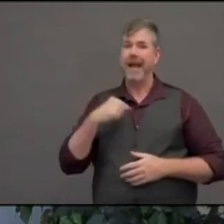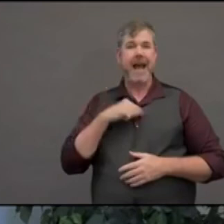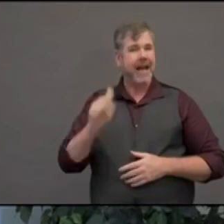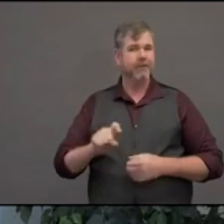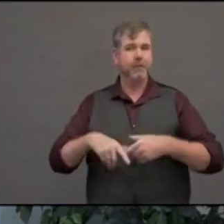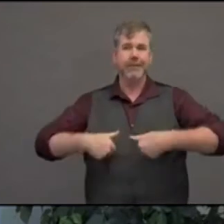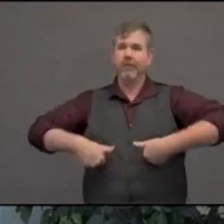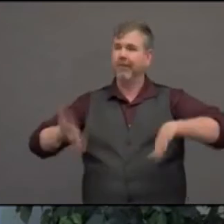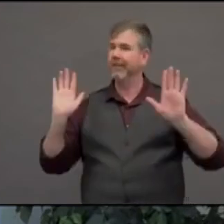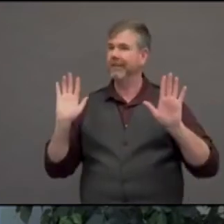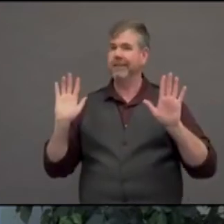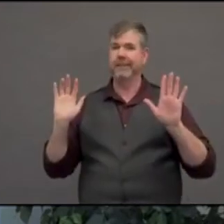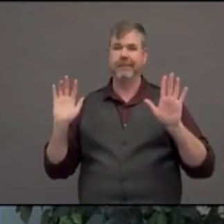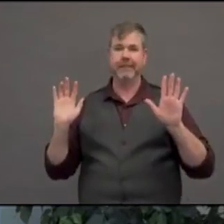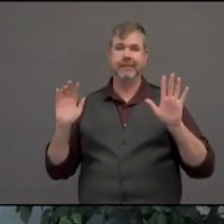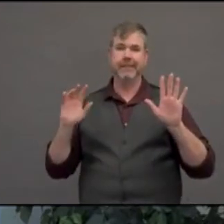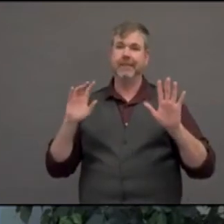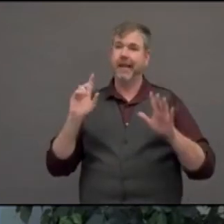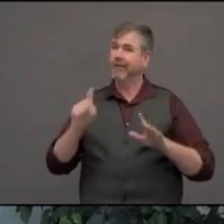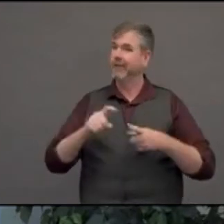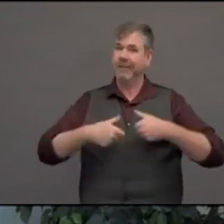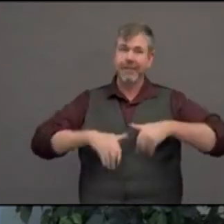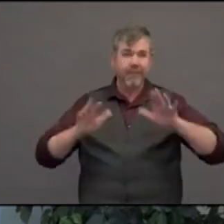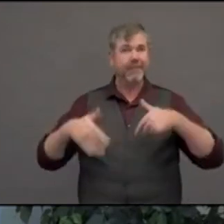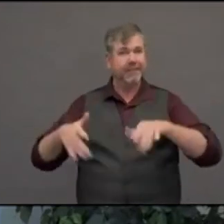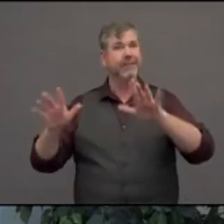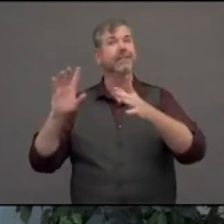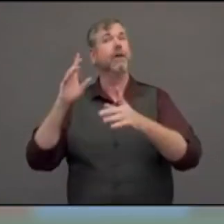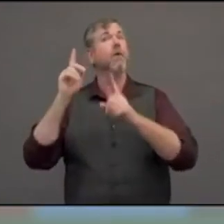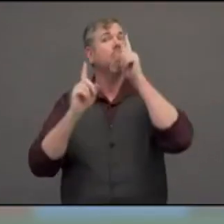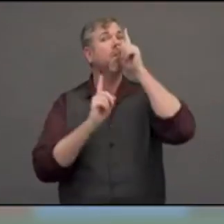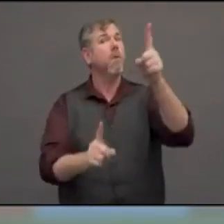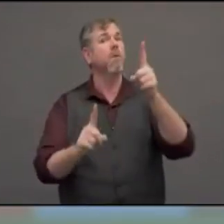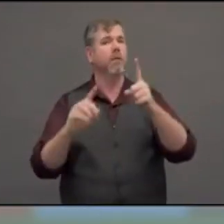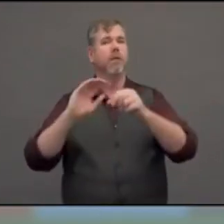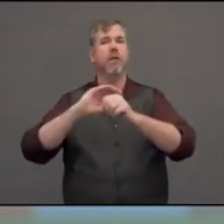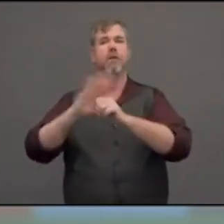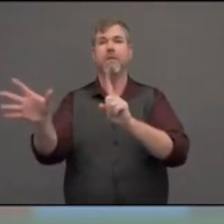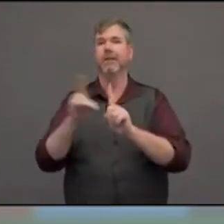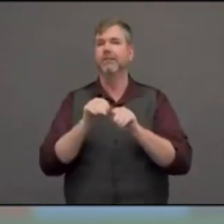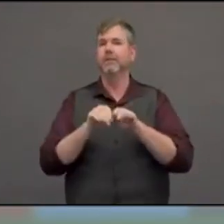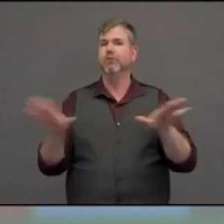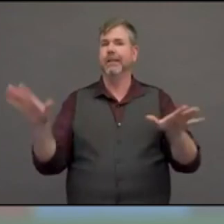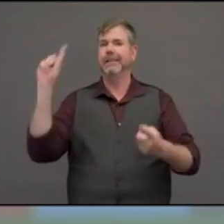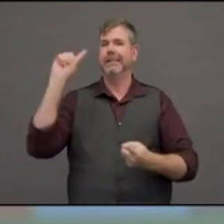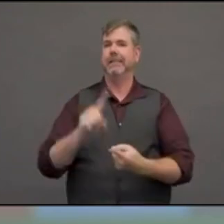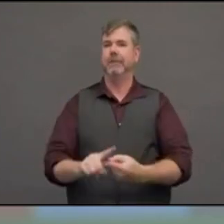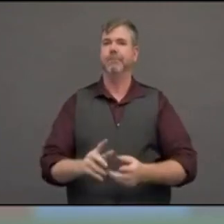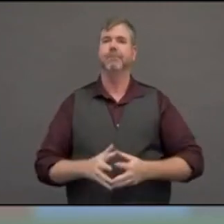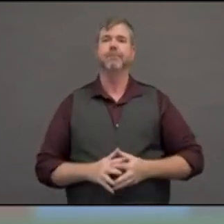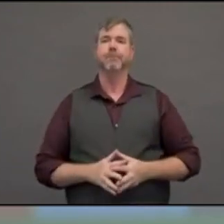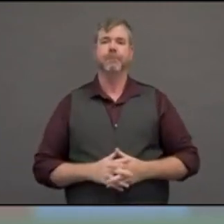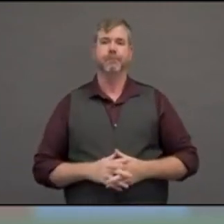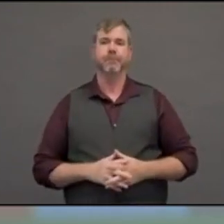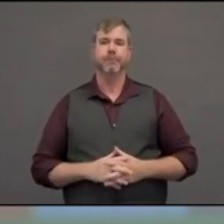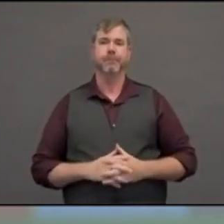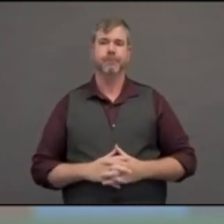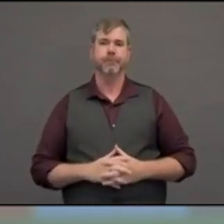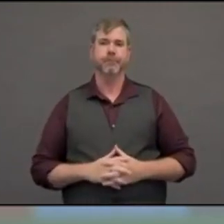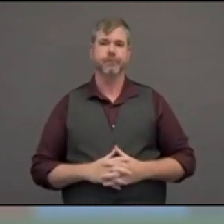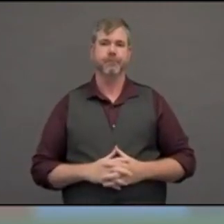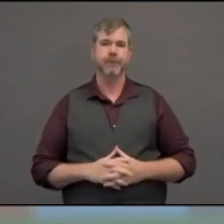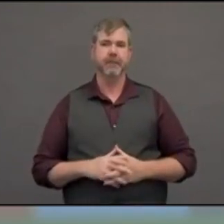It's going to be going on much longer the more that we try to bend the rules, find loopholes and things.